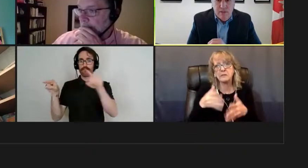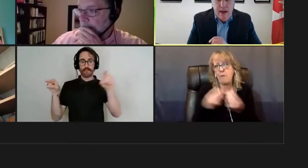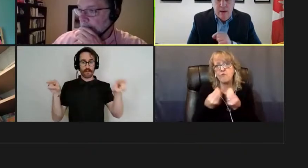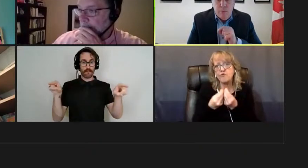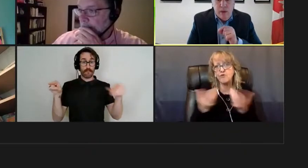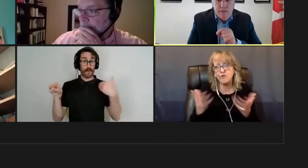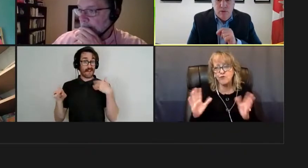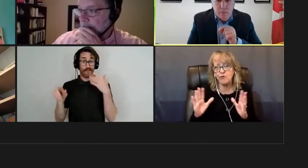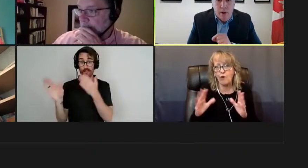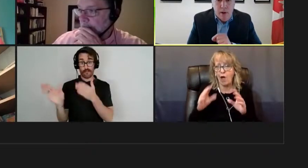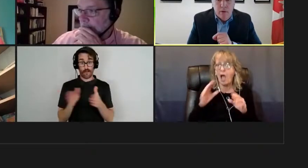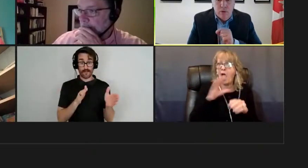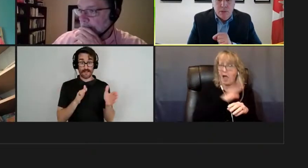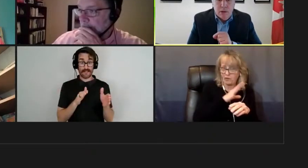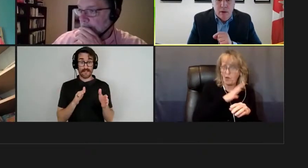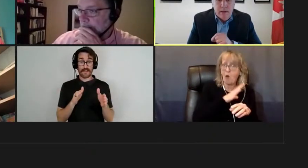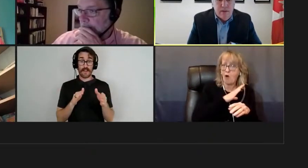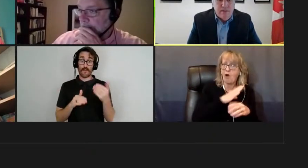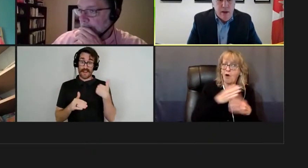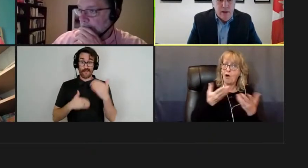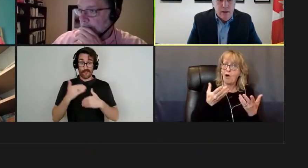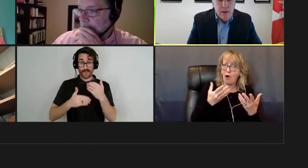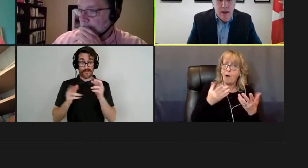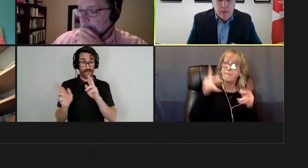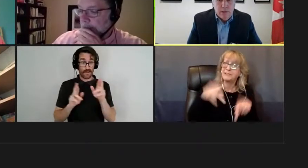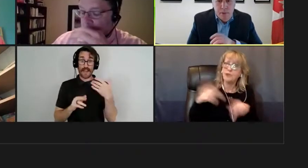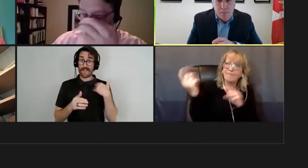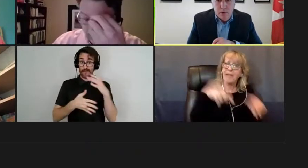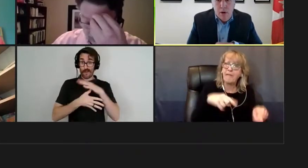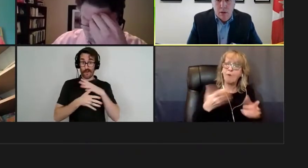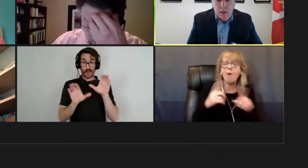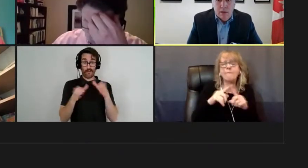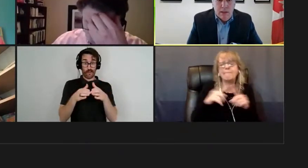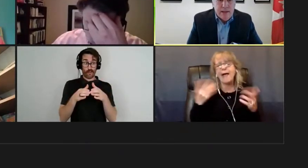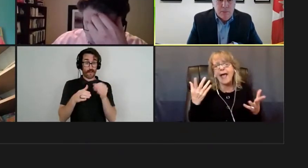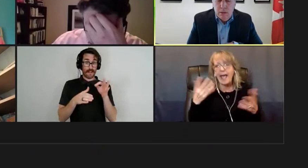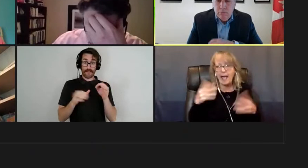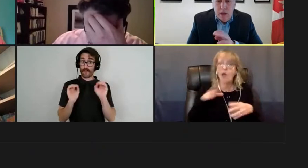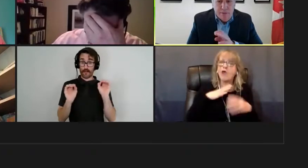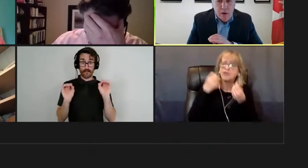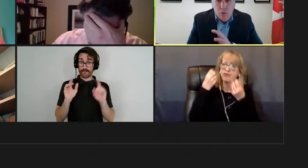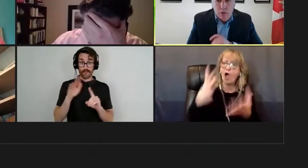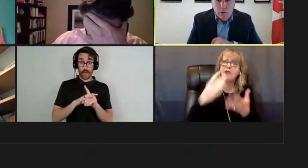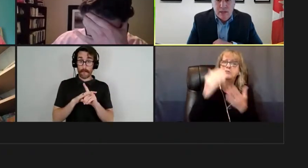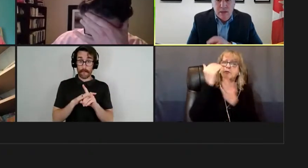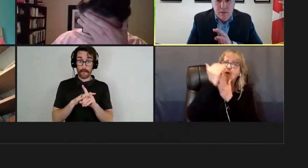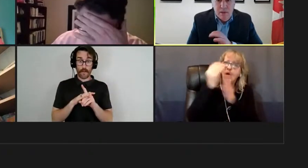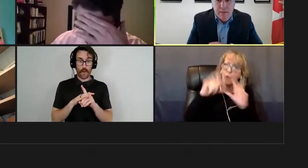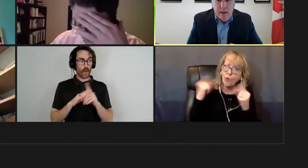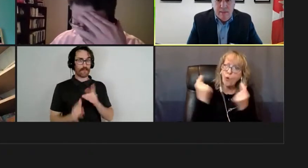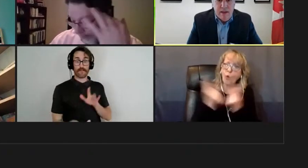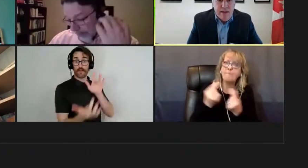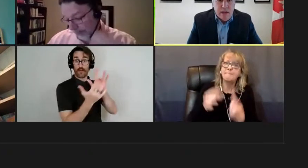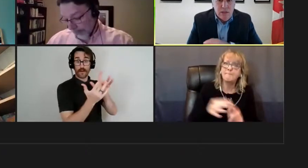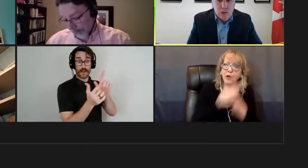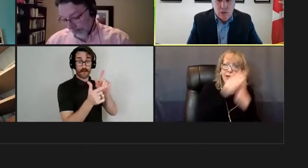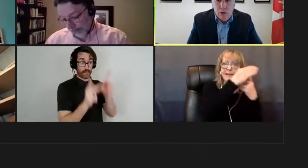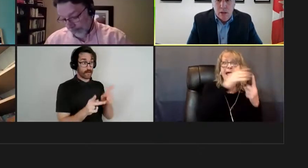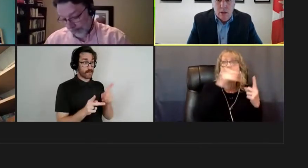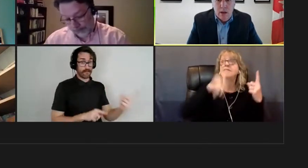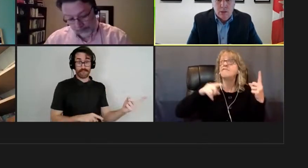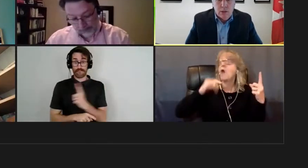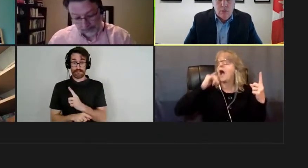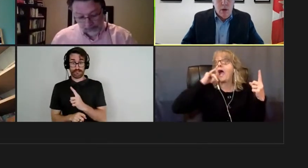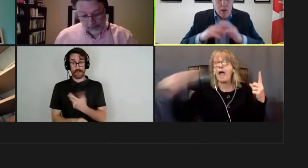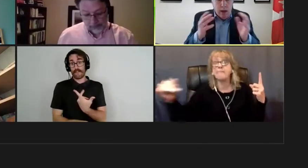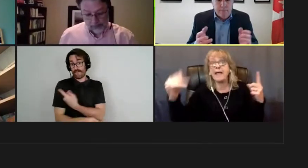for that and we give it to the priority groups that are identified. And so people are called in at the last minute, healthcare workers, that type of thing, and they get that vaccine, so they're not